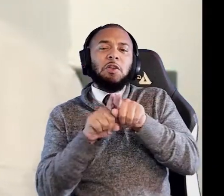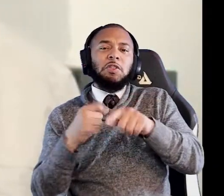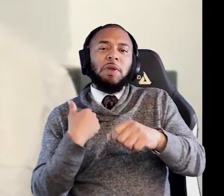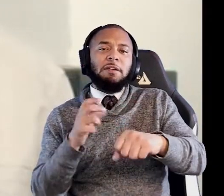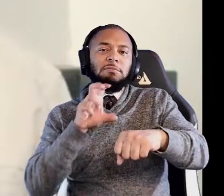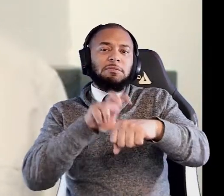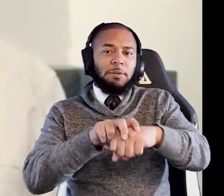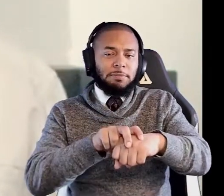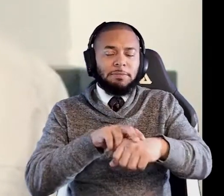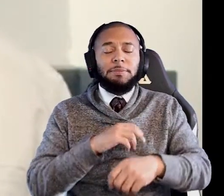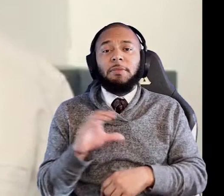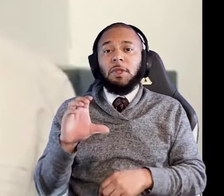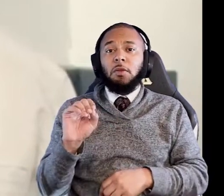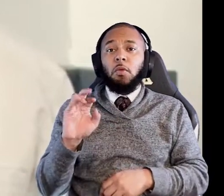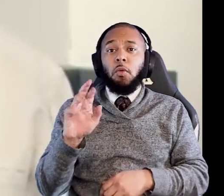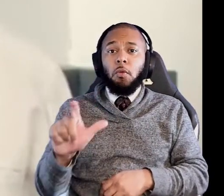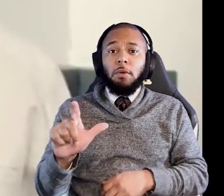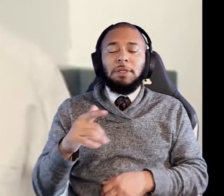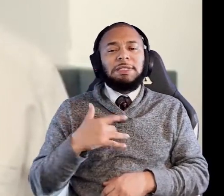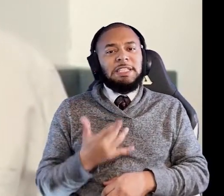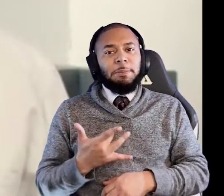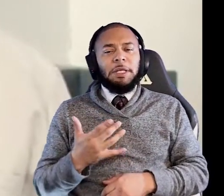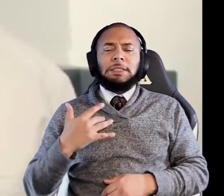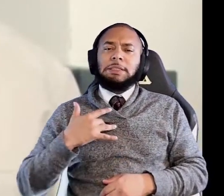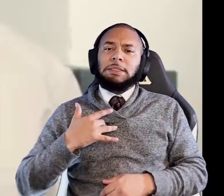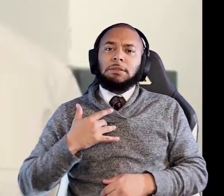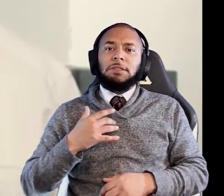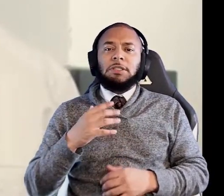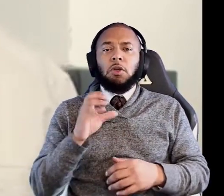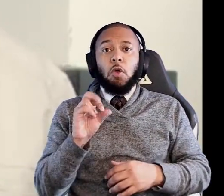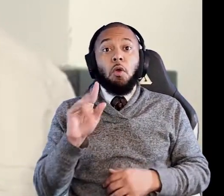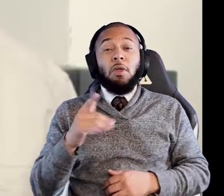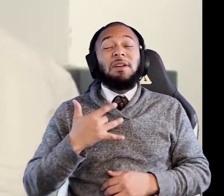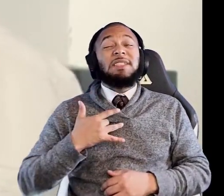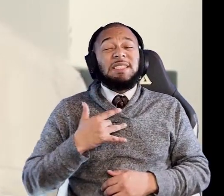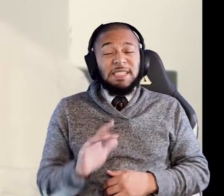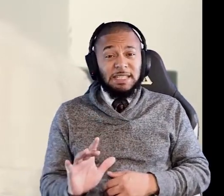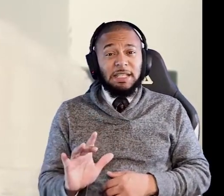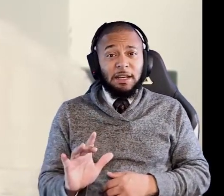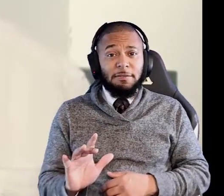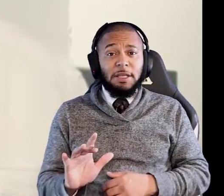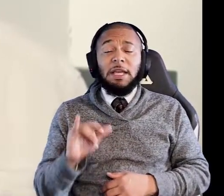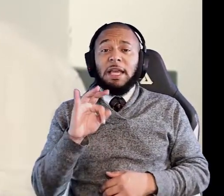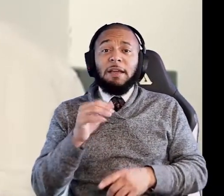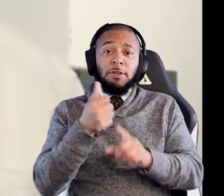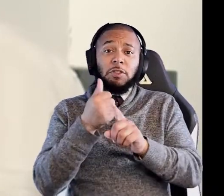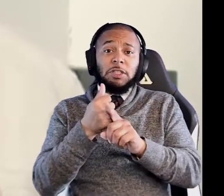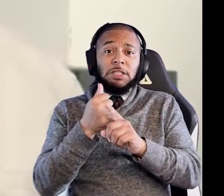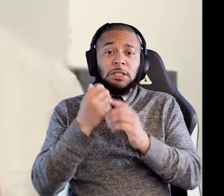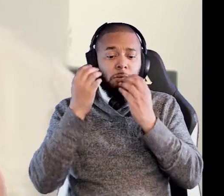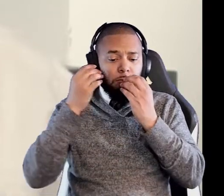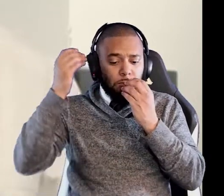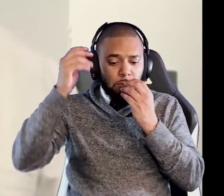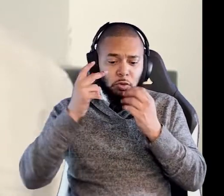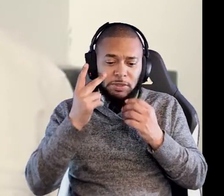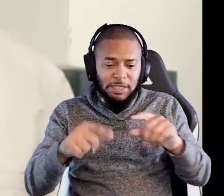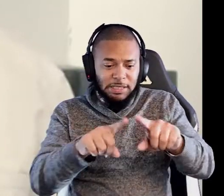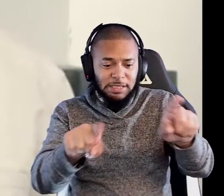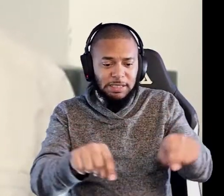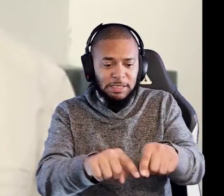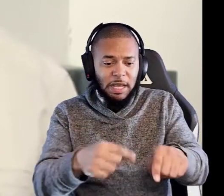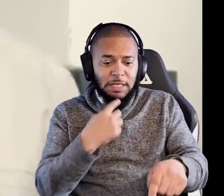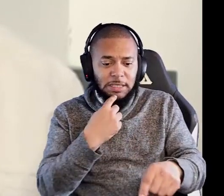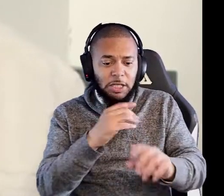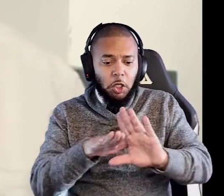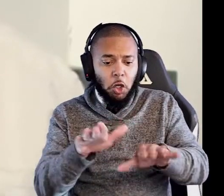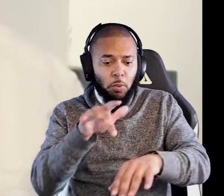reefs have a tendency to be very sensitive. If you've ever snorkeled in one in a protected area, you might see signs saying, please do not touch the coral